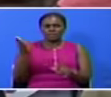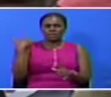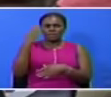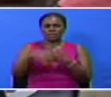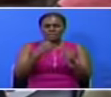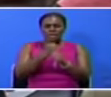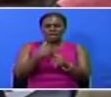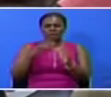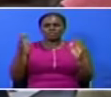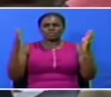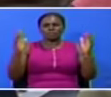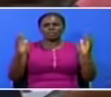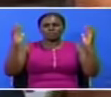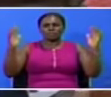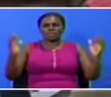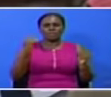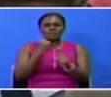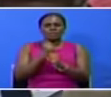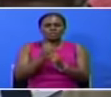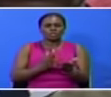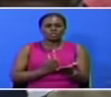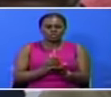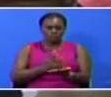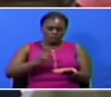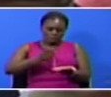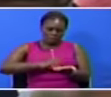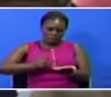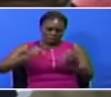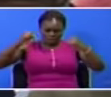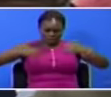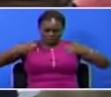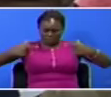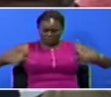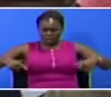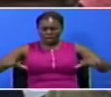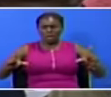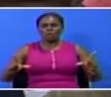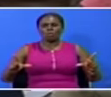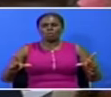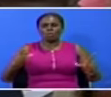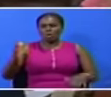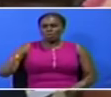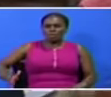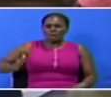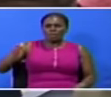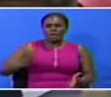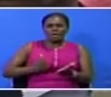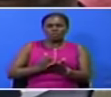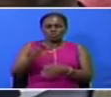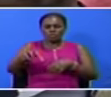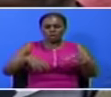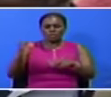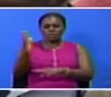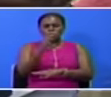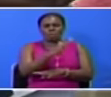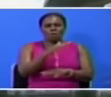big ceremony there to ensure that we signed the agreement to allow the railway line to pass through the park without